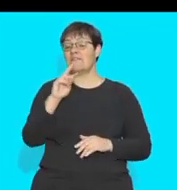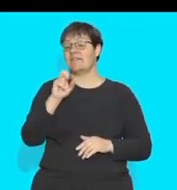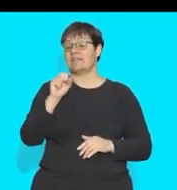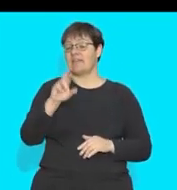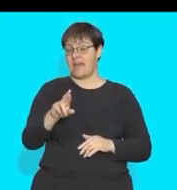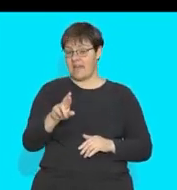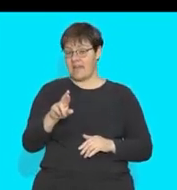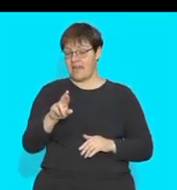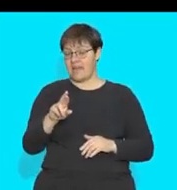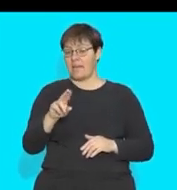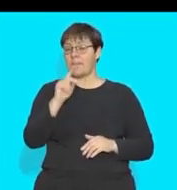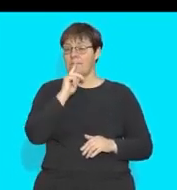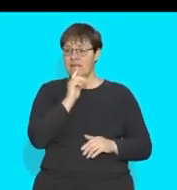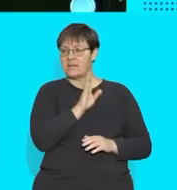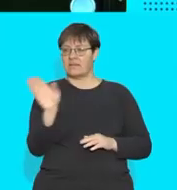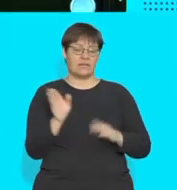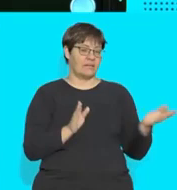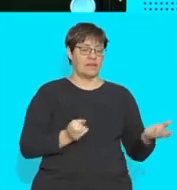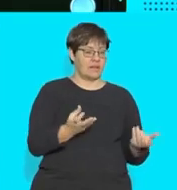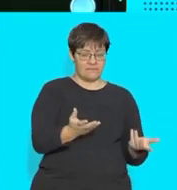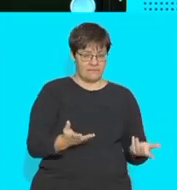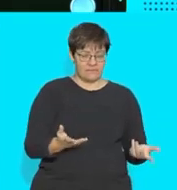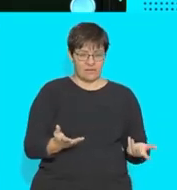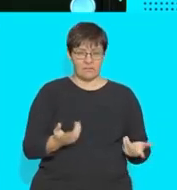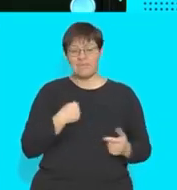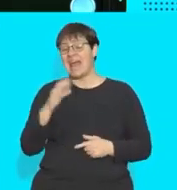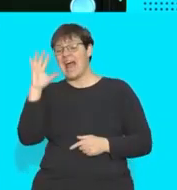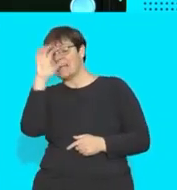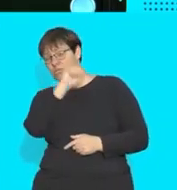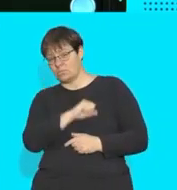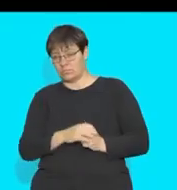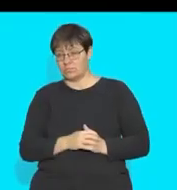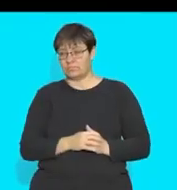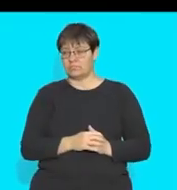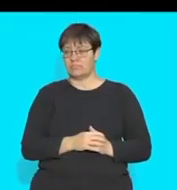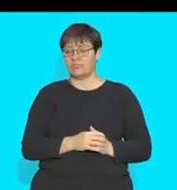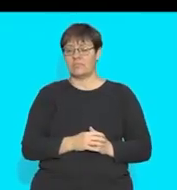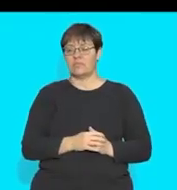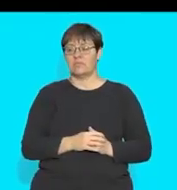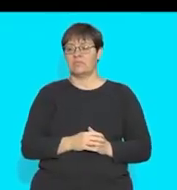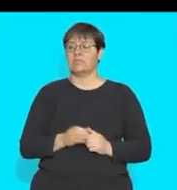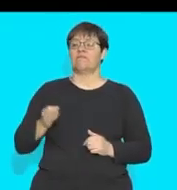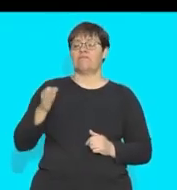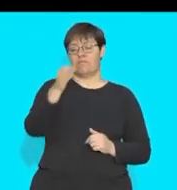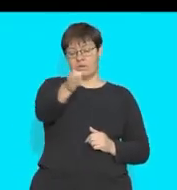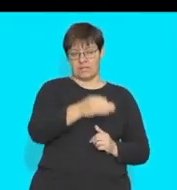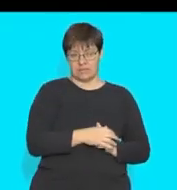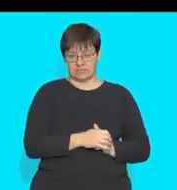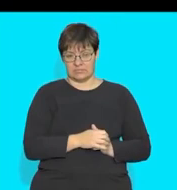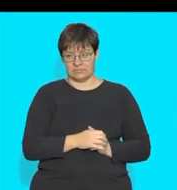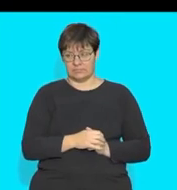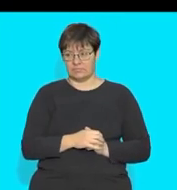acceleration is a vector. That means I need to give it a direction, and we're going to assume that it's going